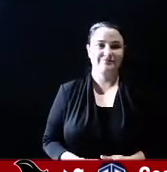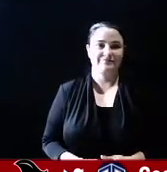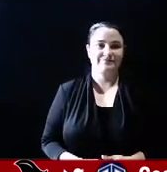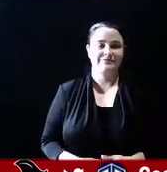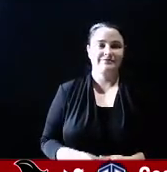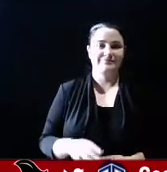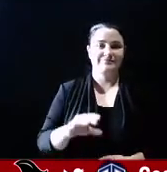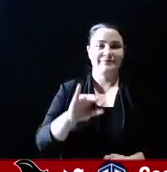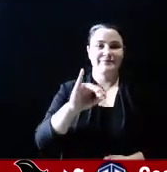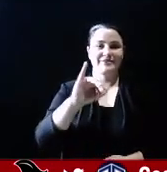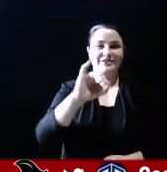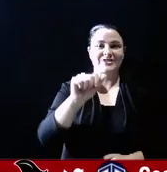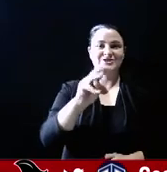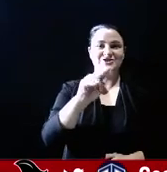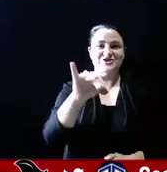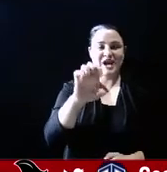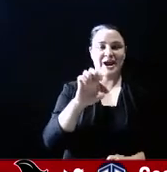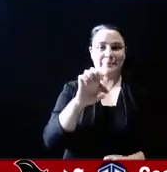Jamie Andrade.